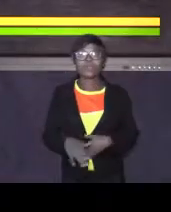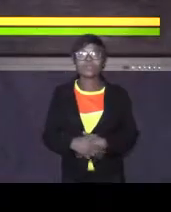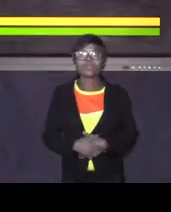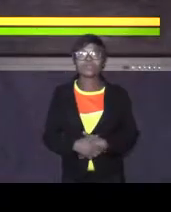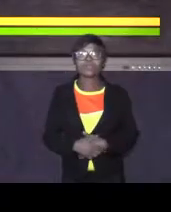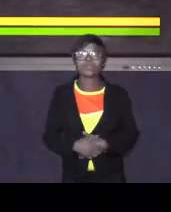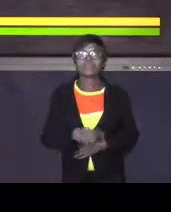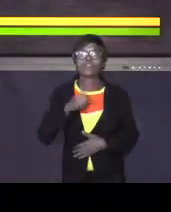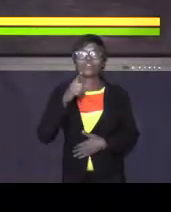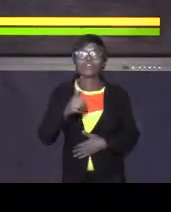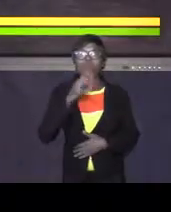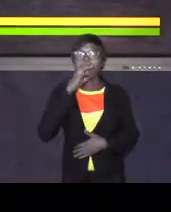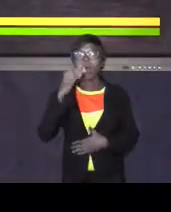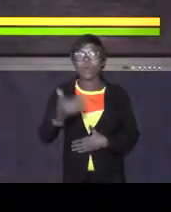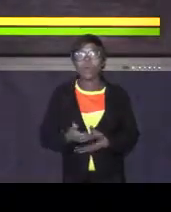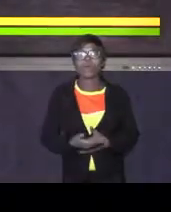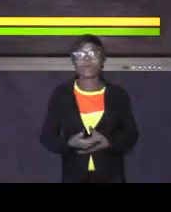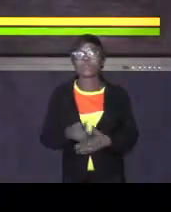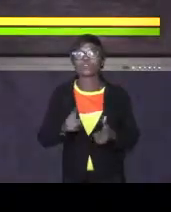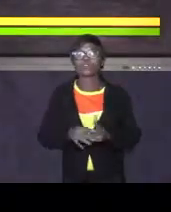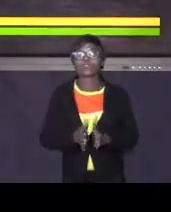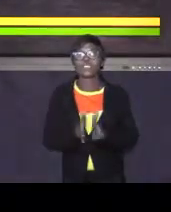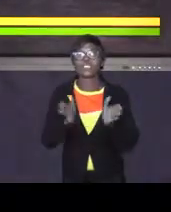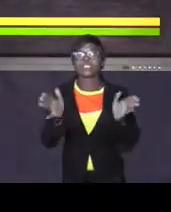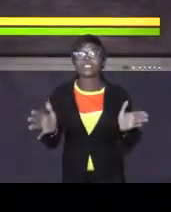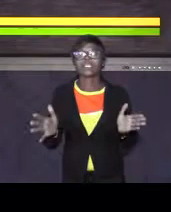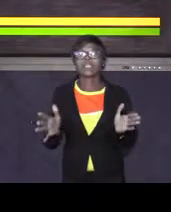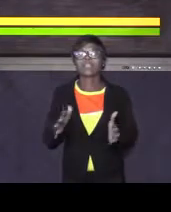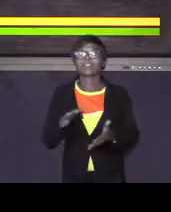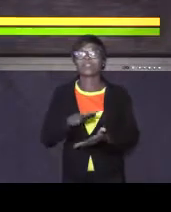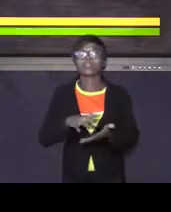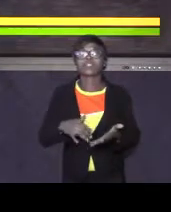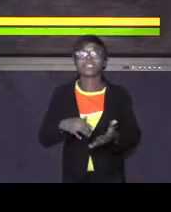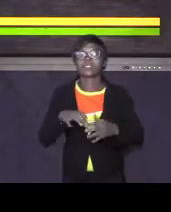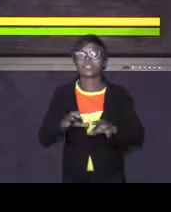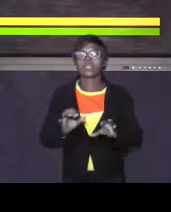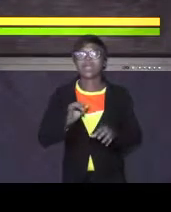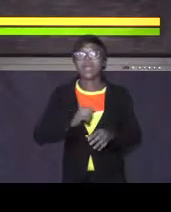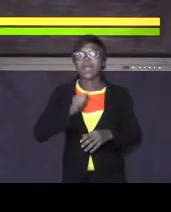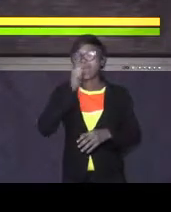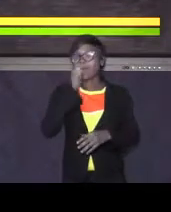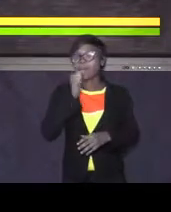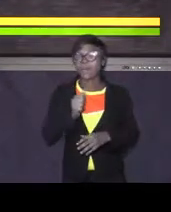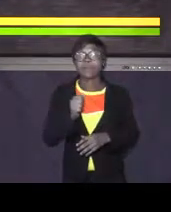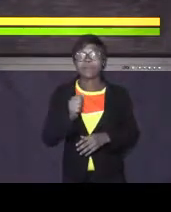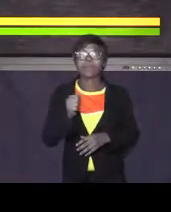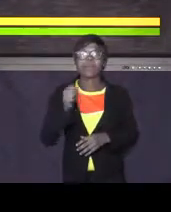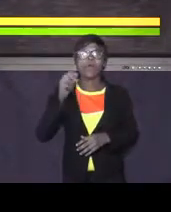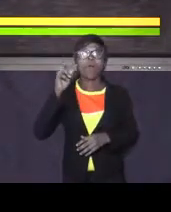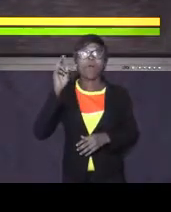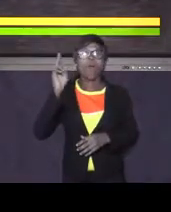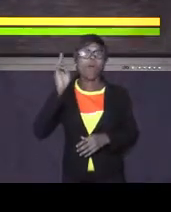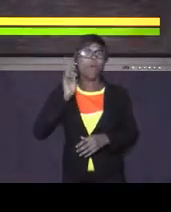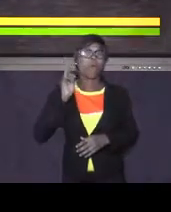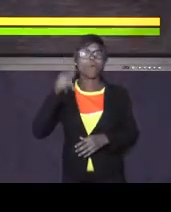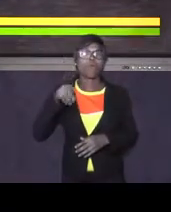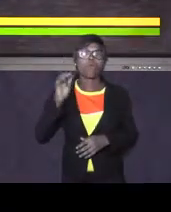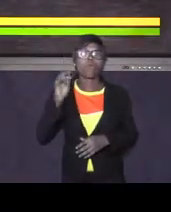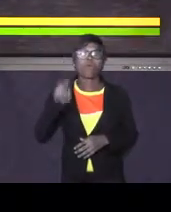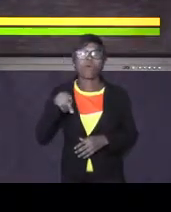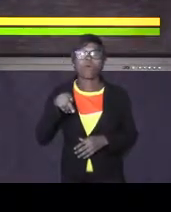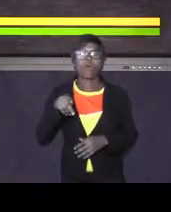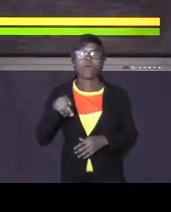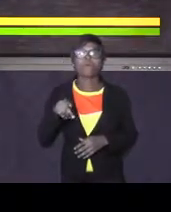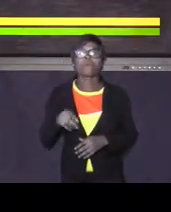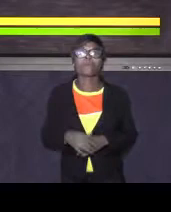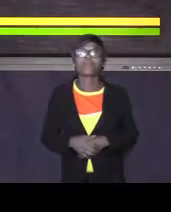Hello pupils, you are welcome to General Studies class. I am Uncle Popo. Uncle